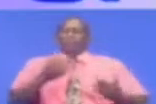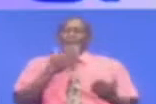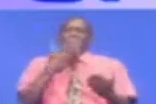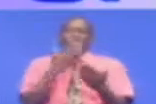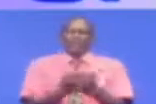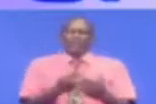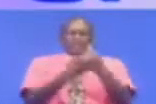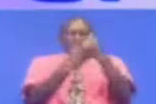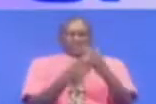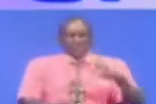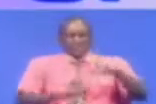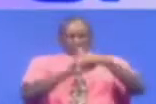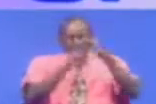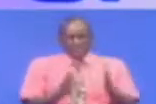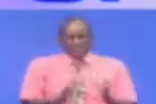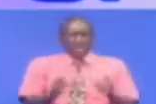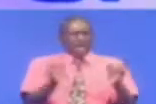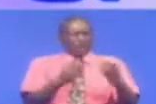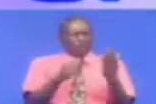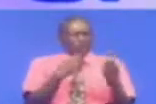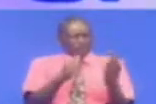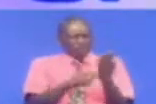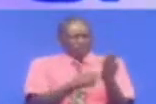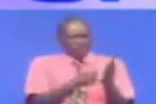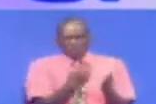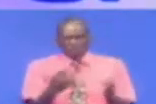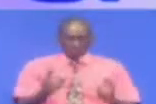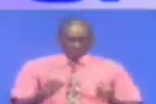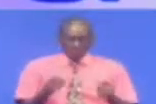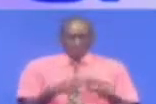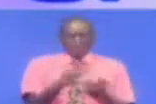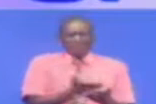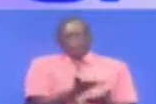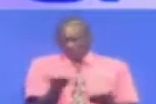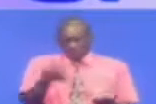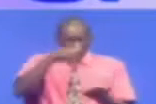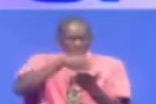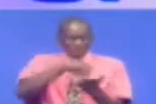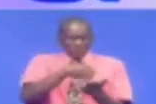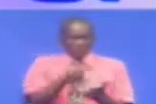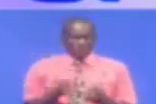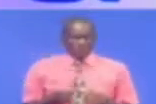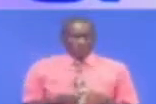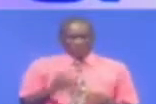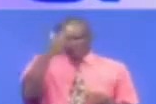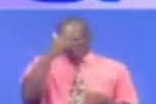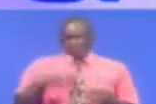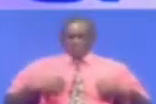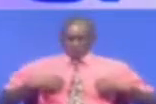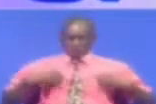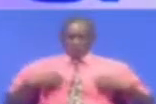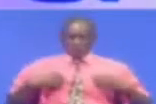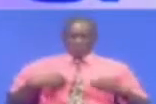partners, sponsors. I'll not mention them, but some of them include Fika Cloth Mill, the lady